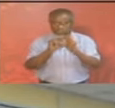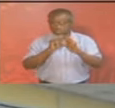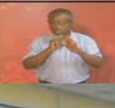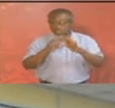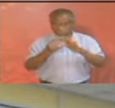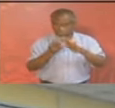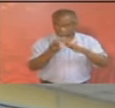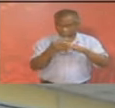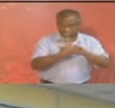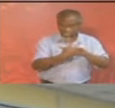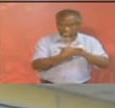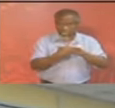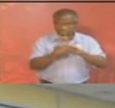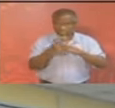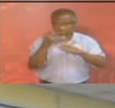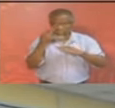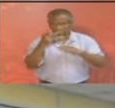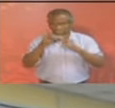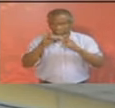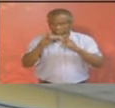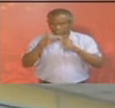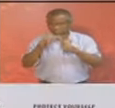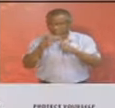was wondering, what is your view on that?